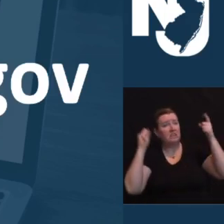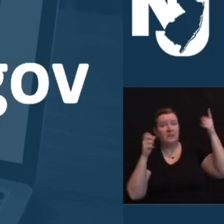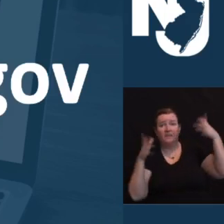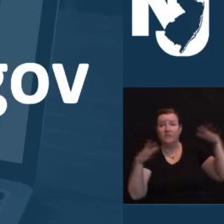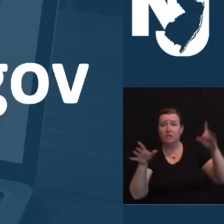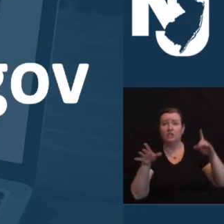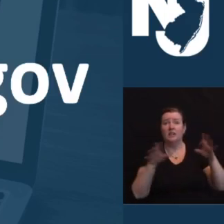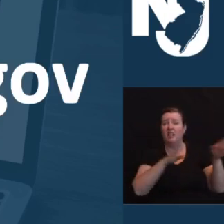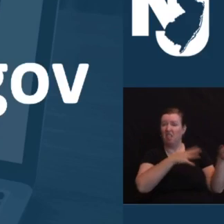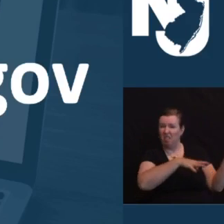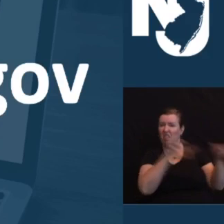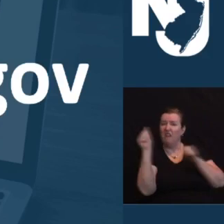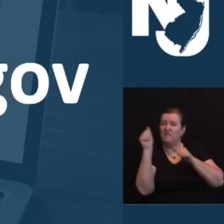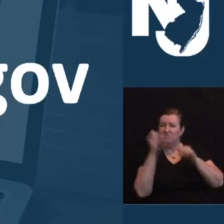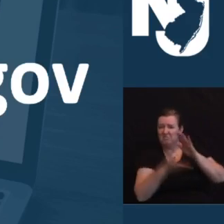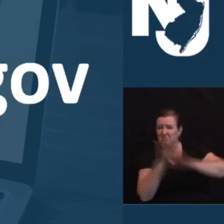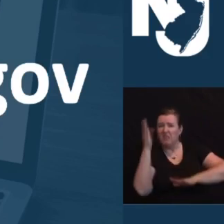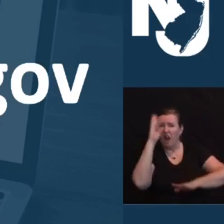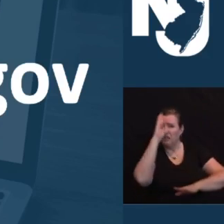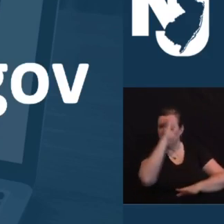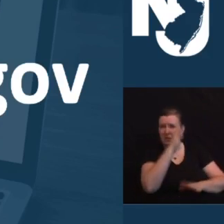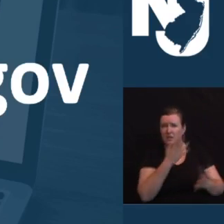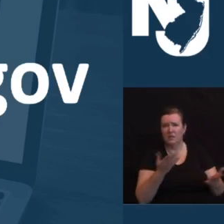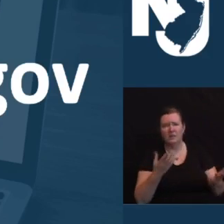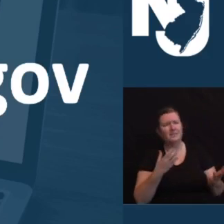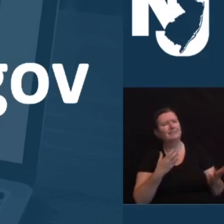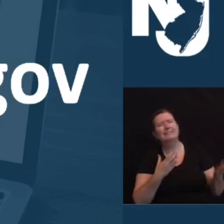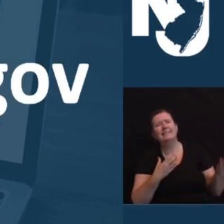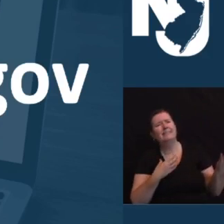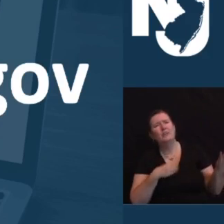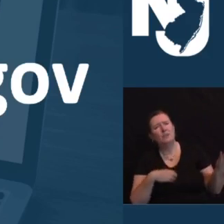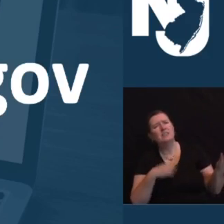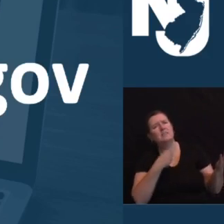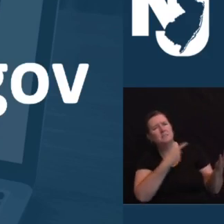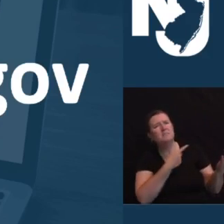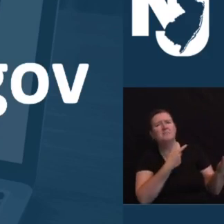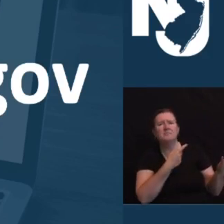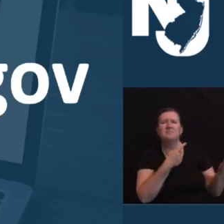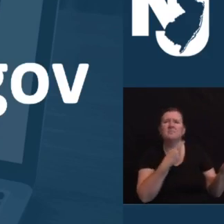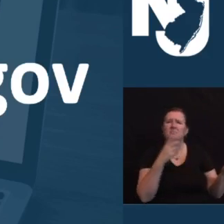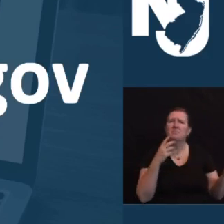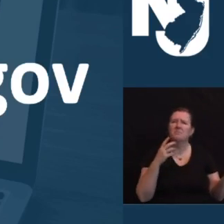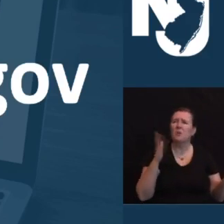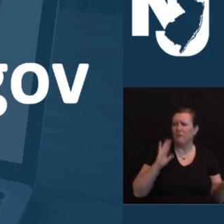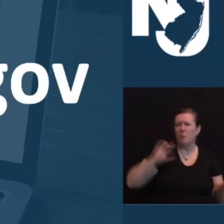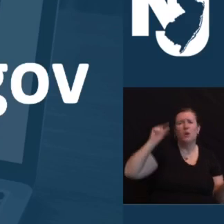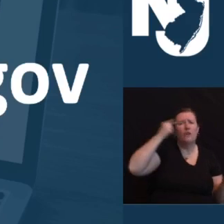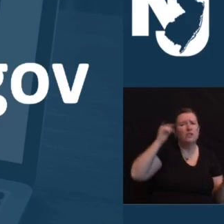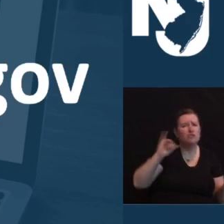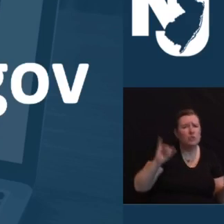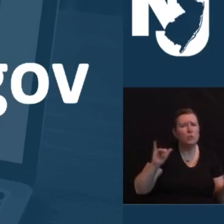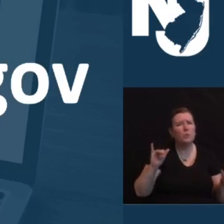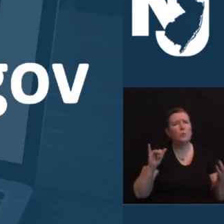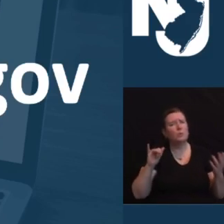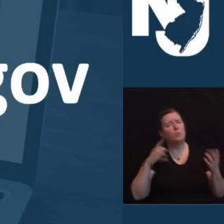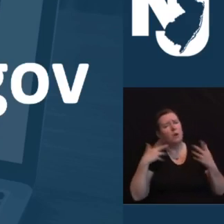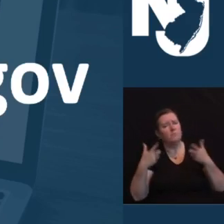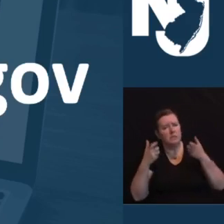Lady, Governor Christie, anybody else who's been infected with this awful virus, nothing but a speedy recovery and the best of